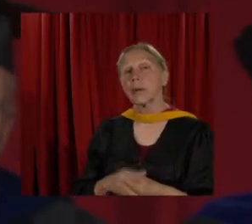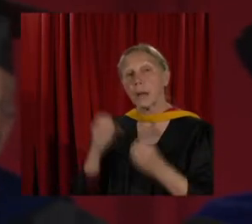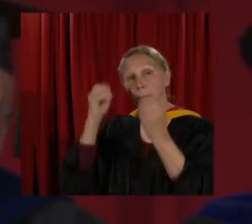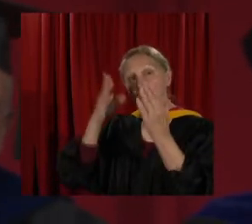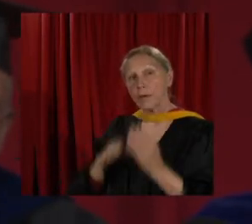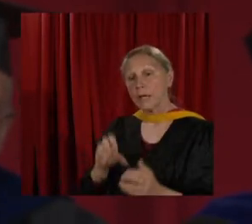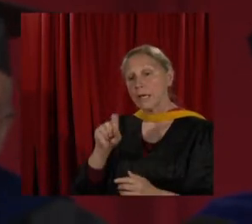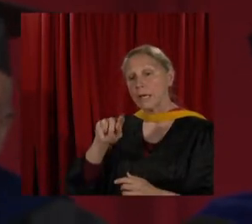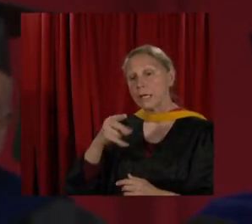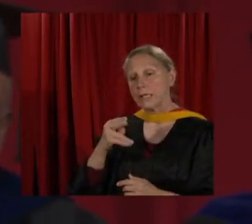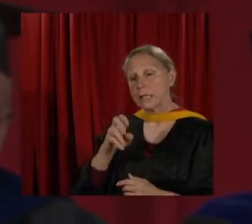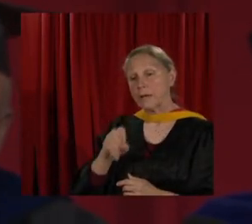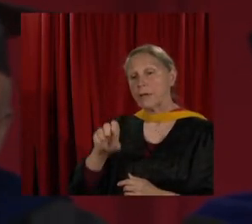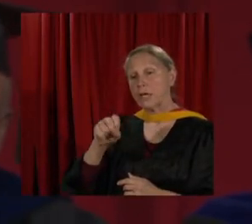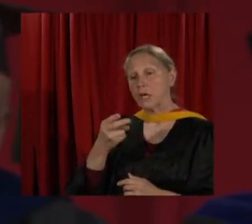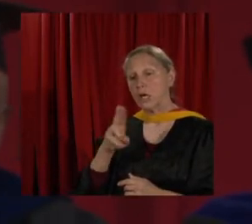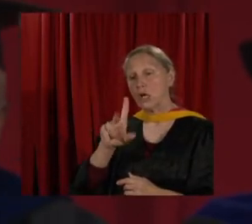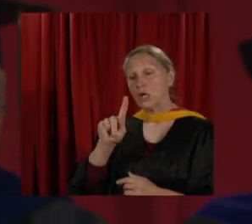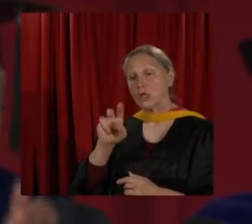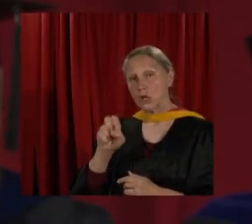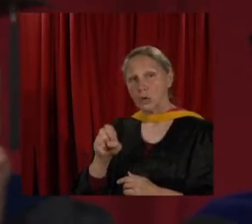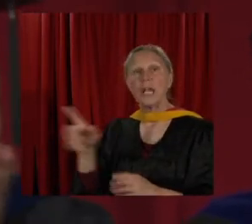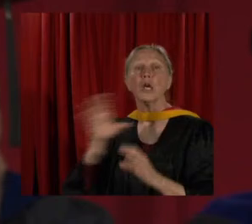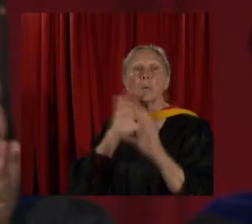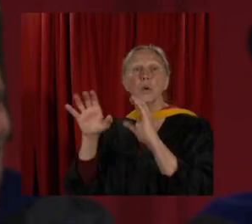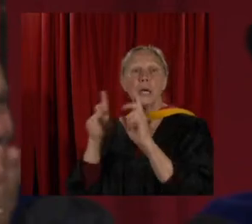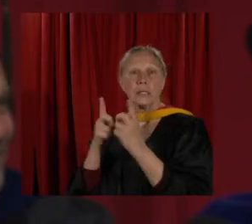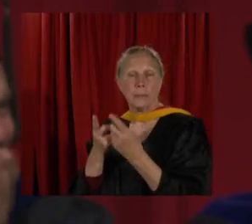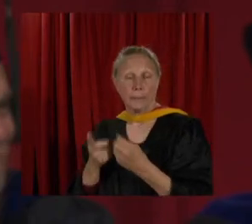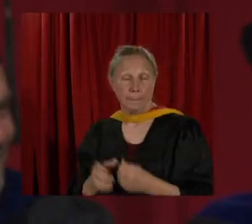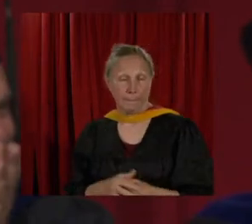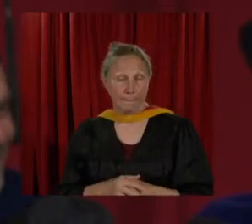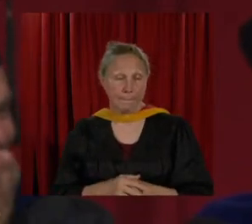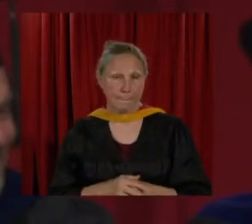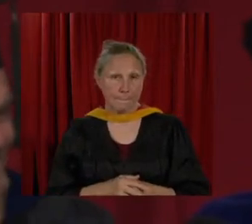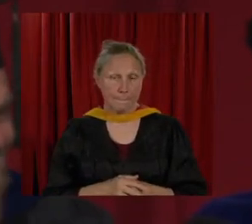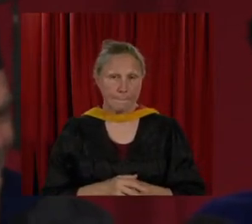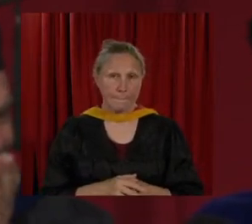Professor Stephanie Schulte, Chair of Communication.